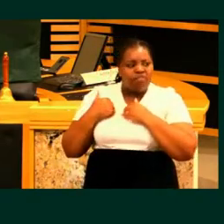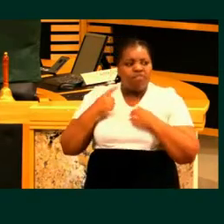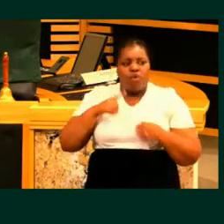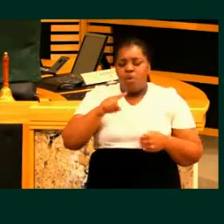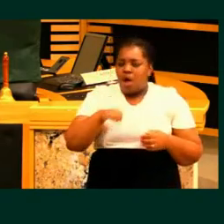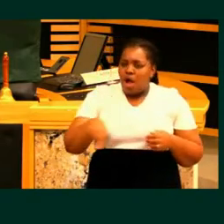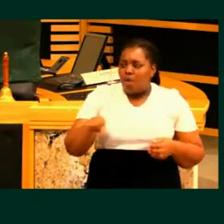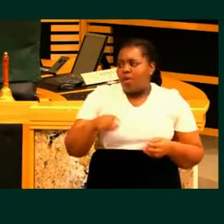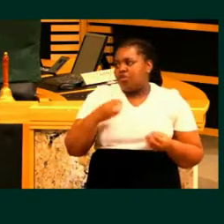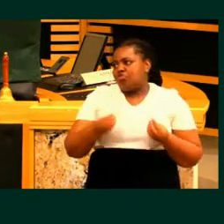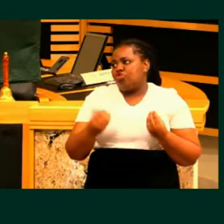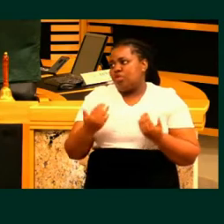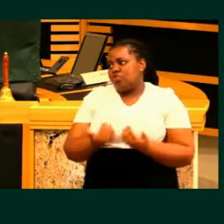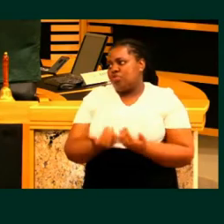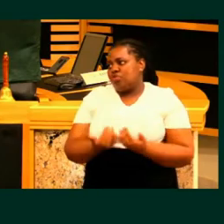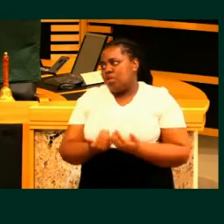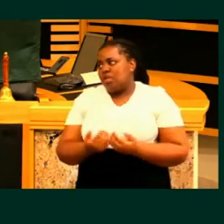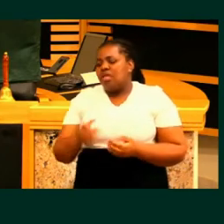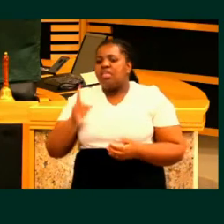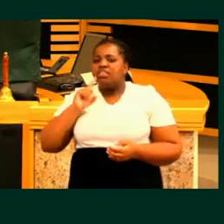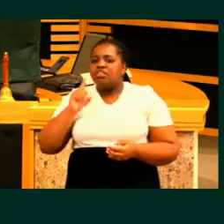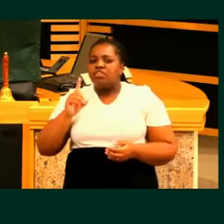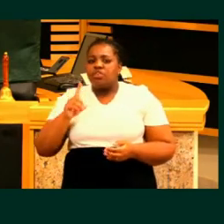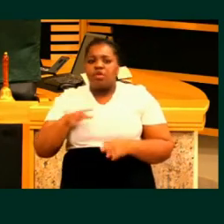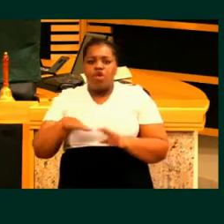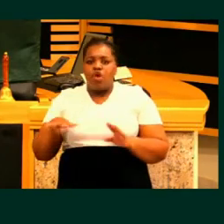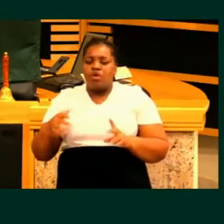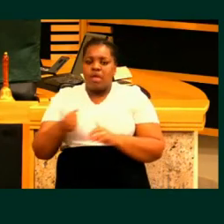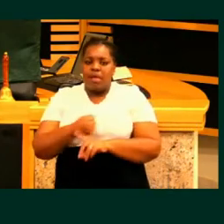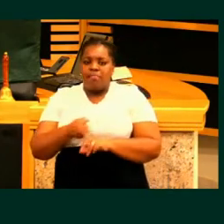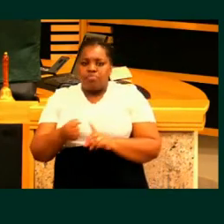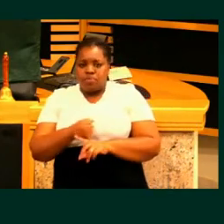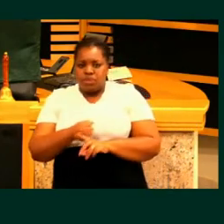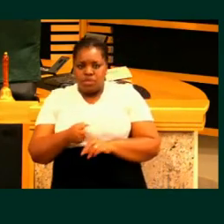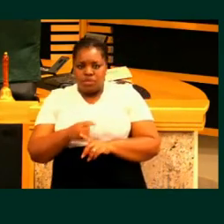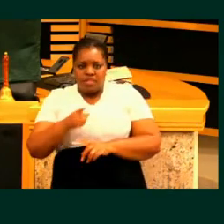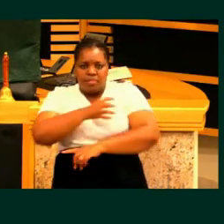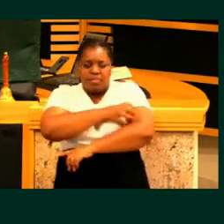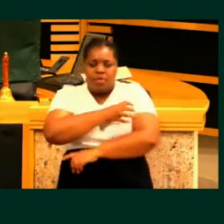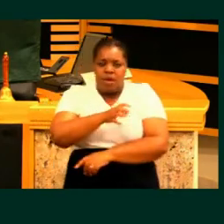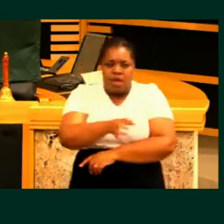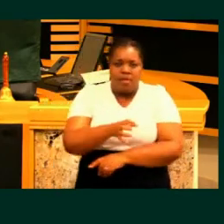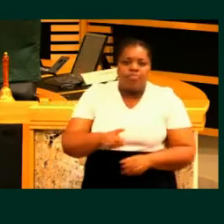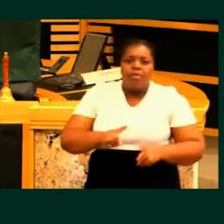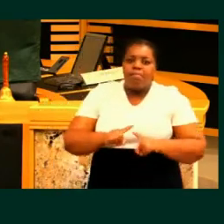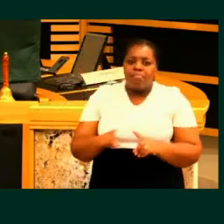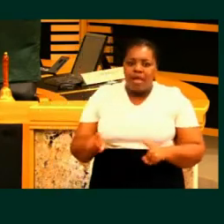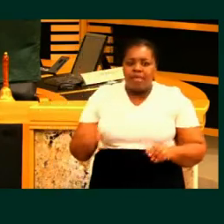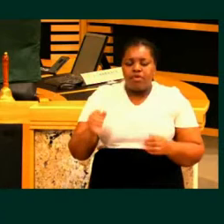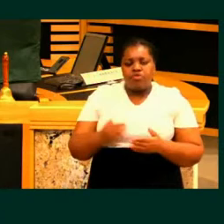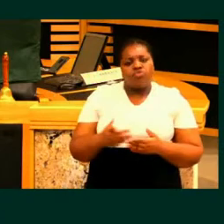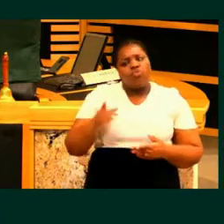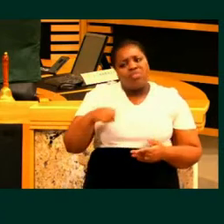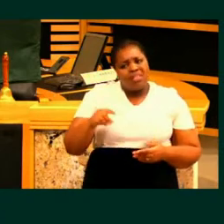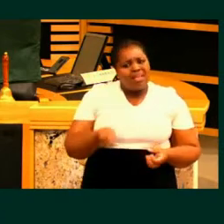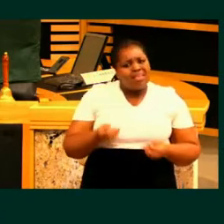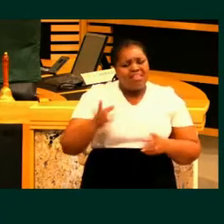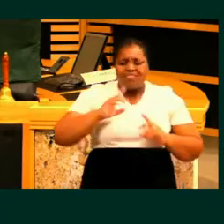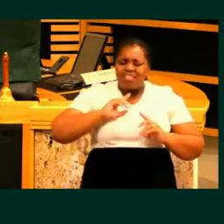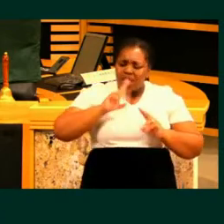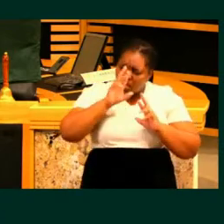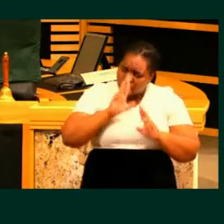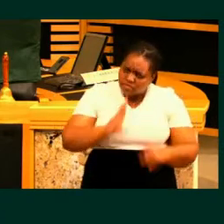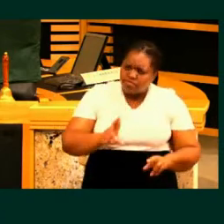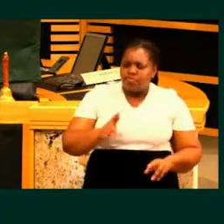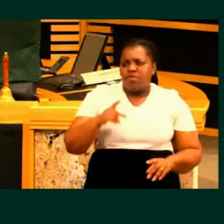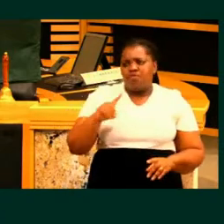children at school teachers must not abuse their positions of power but rather enhance the dignity and status